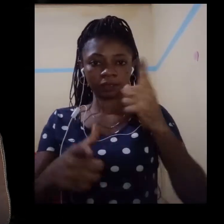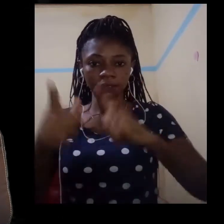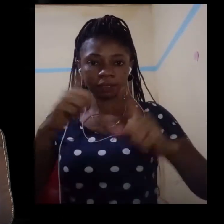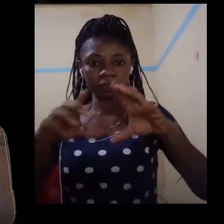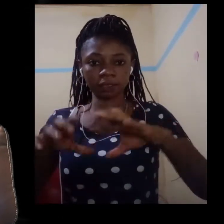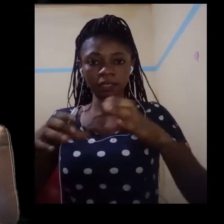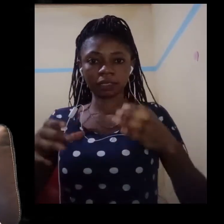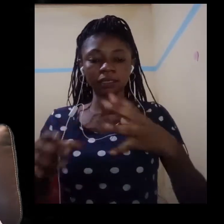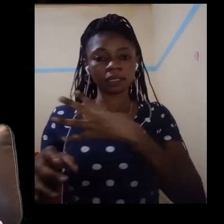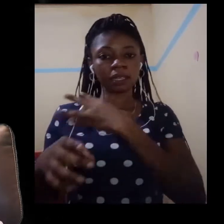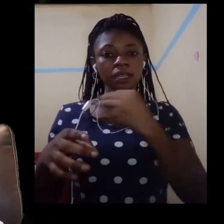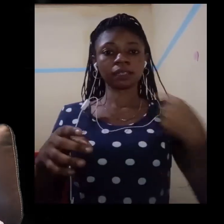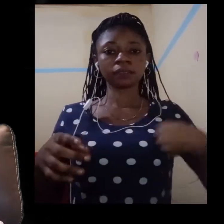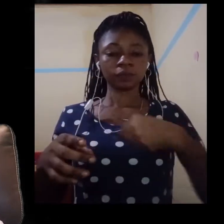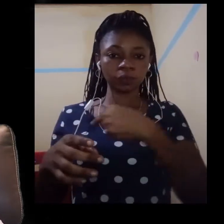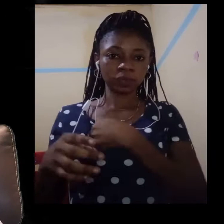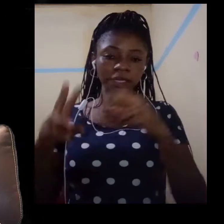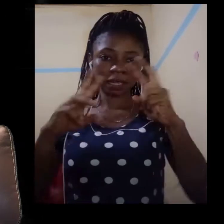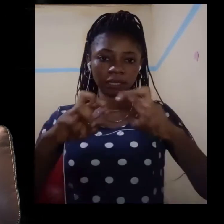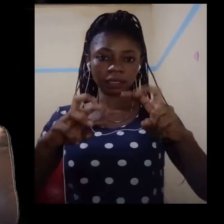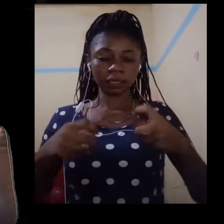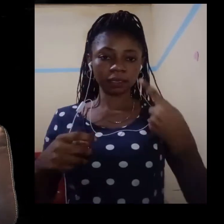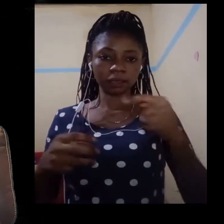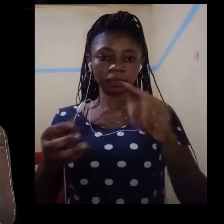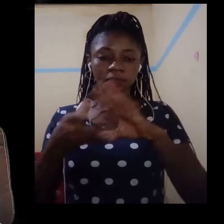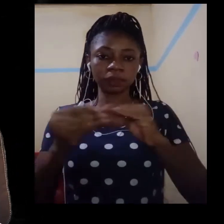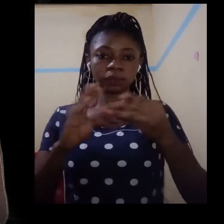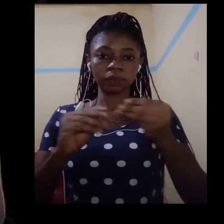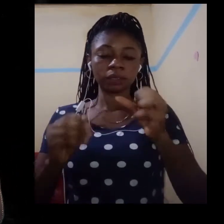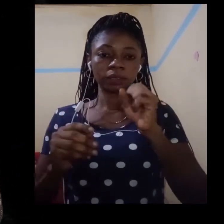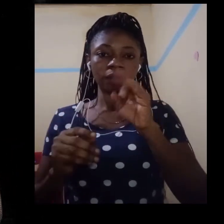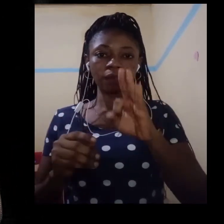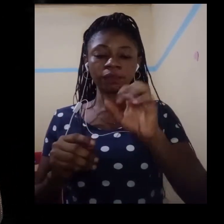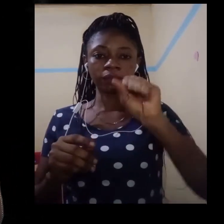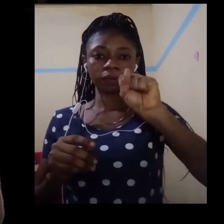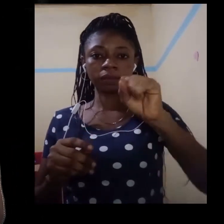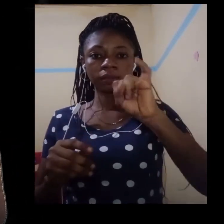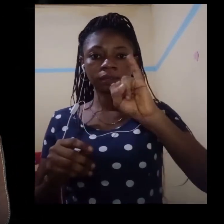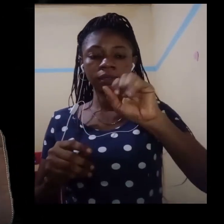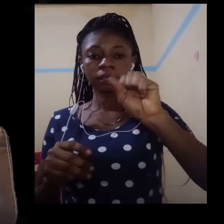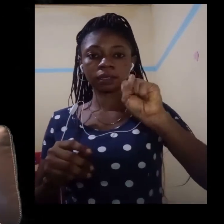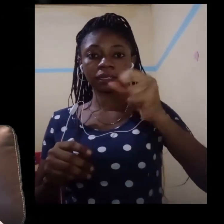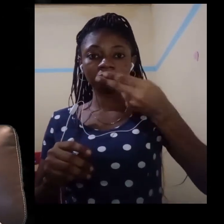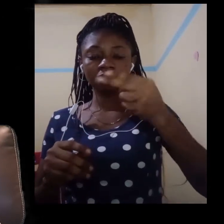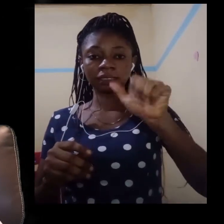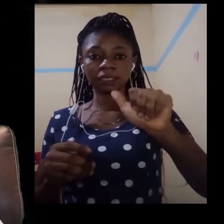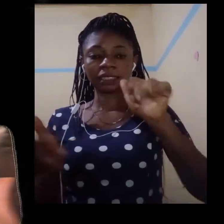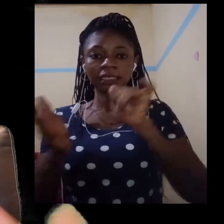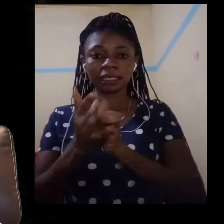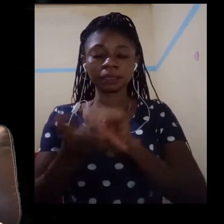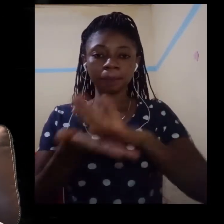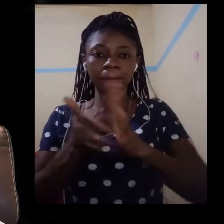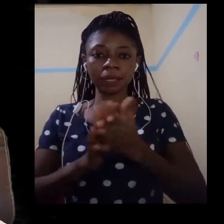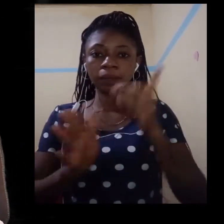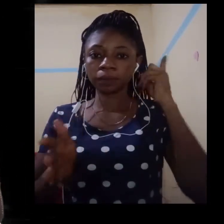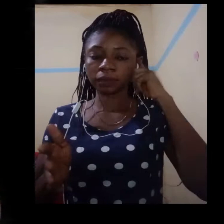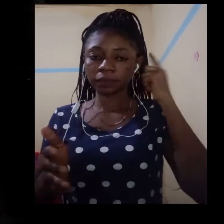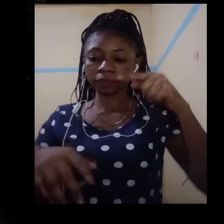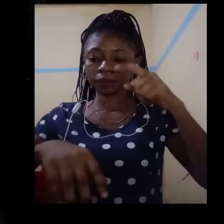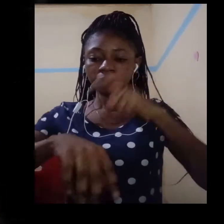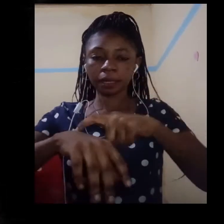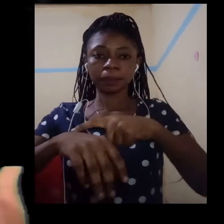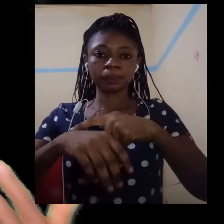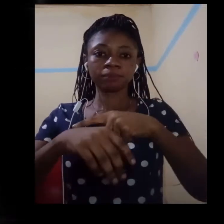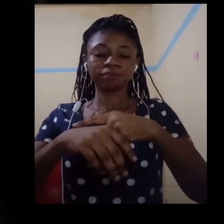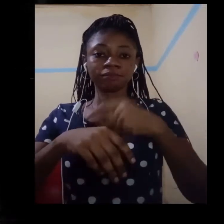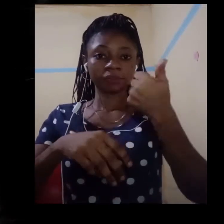the story of Aisha, who became deaf at 10 years of age because she fell